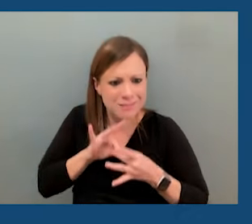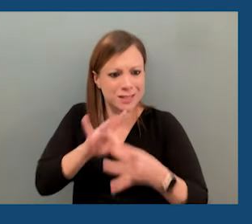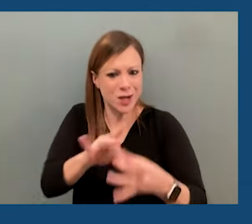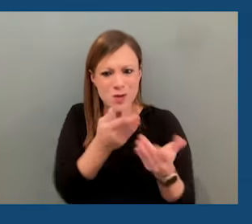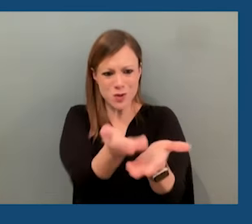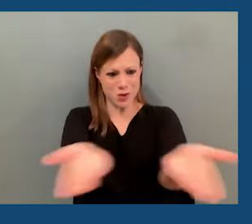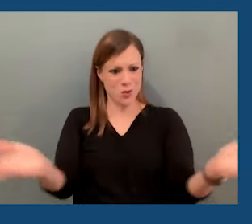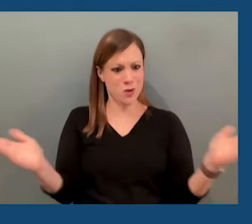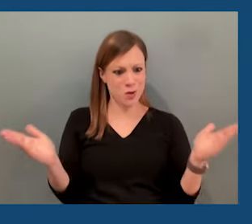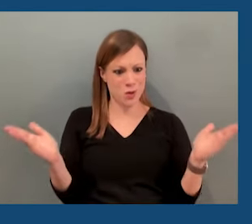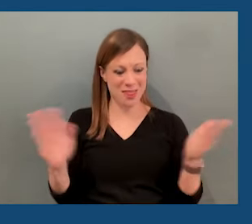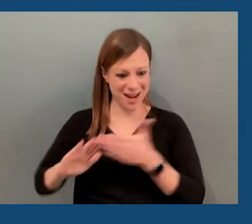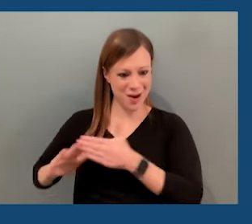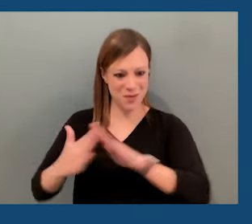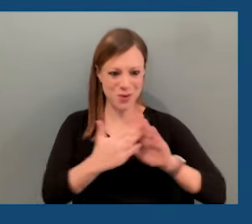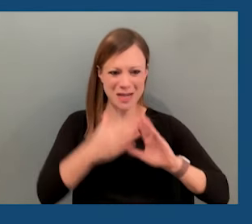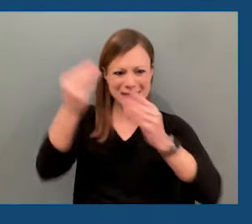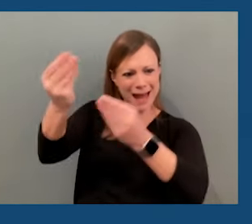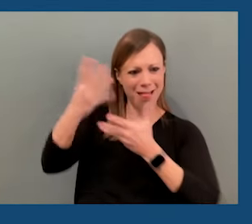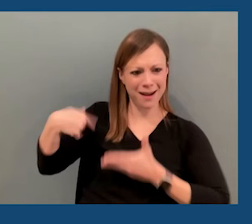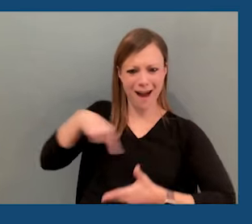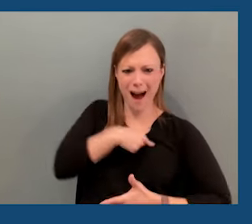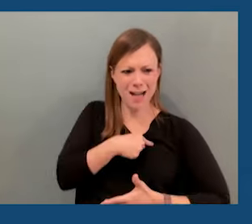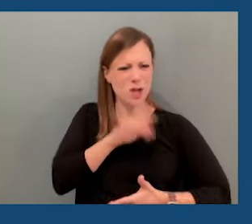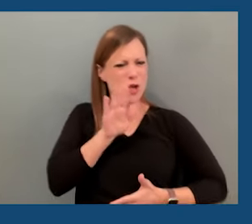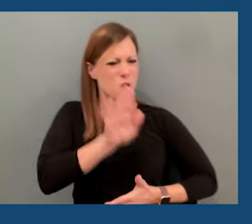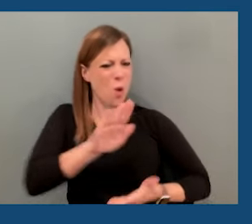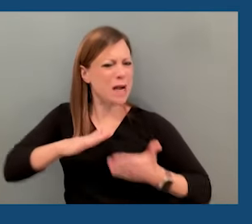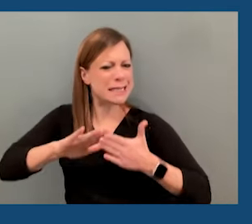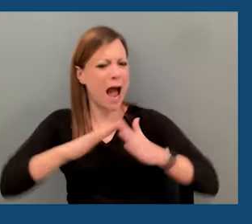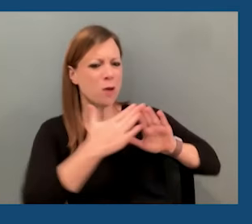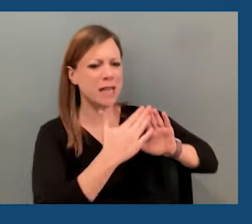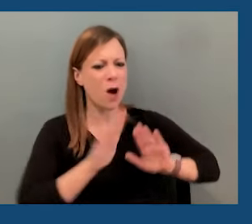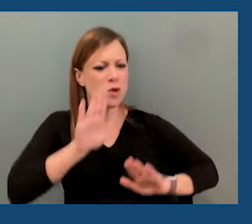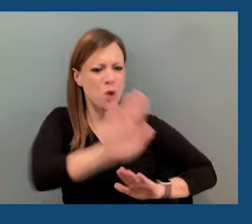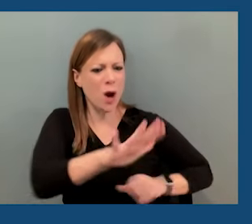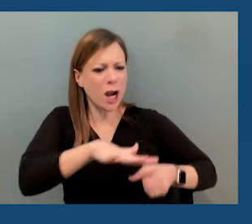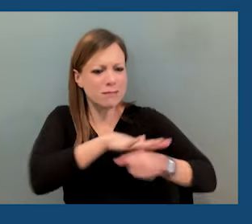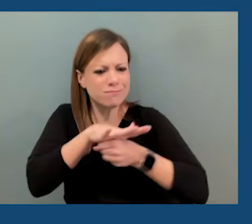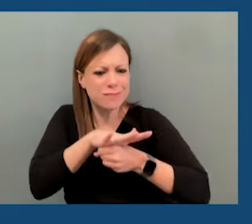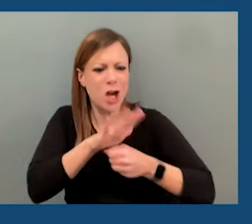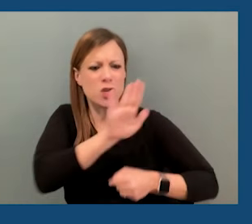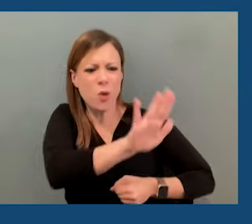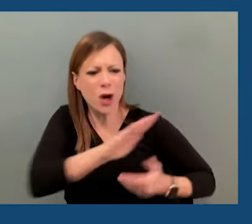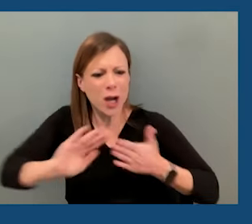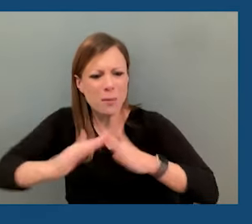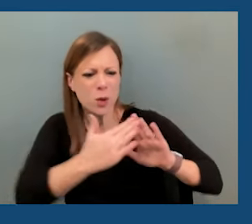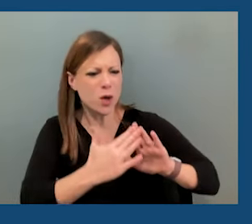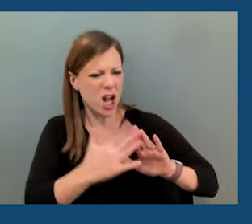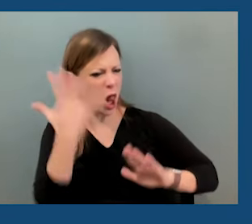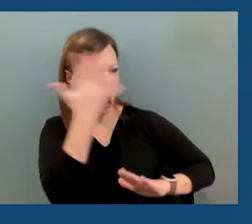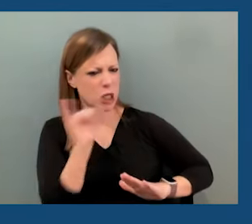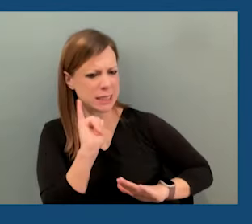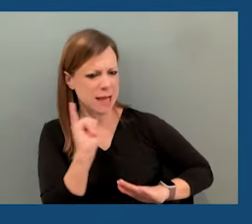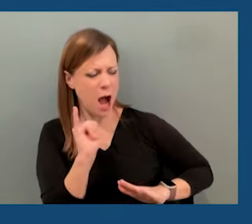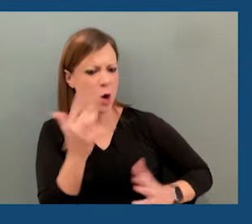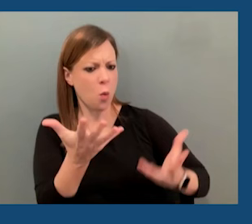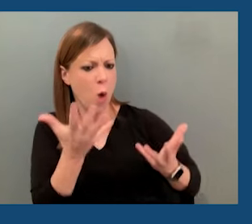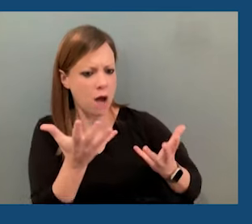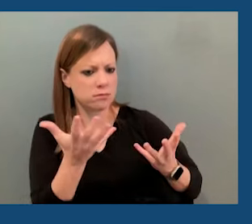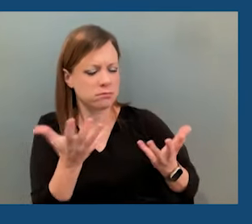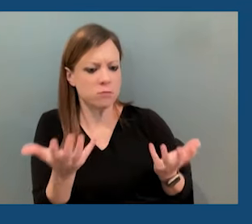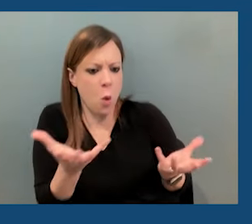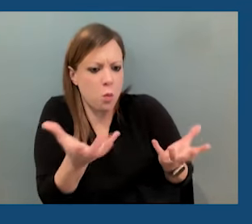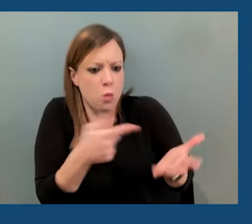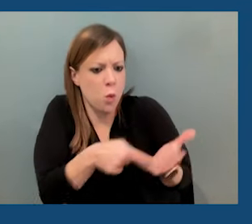us what your downtown should look like. And we help facilitate that with this investment. So congratulations to